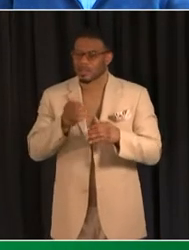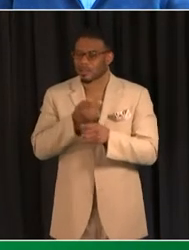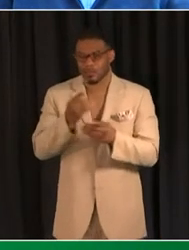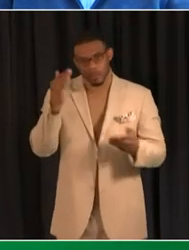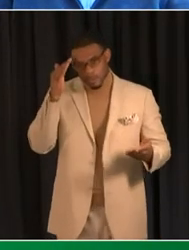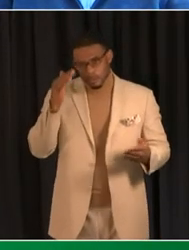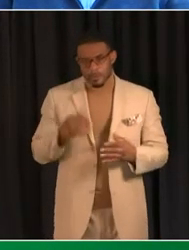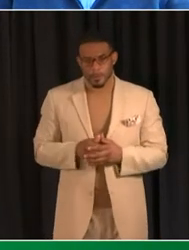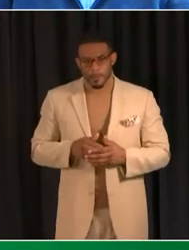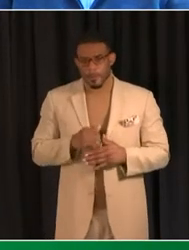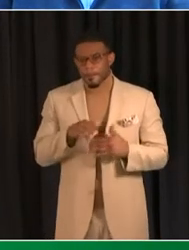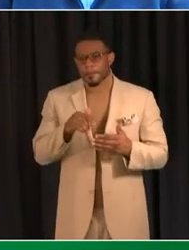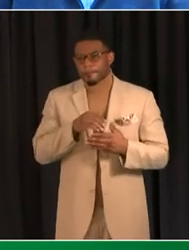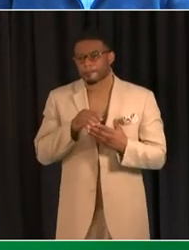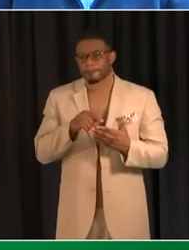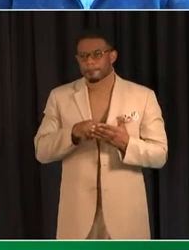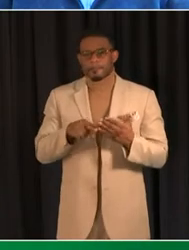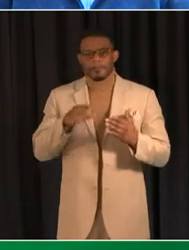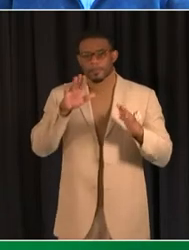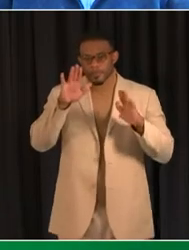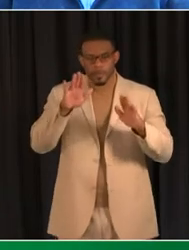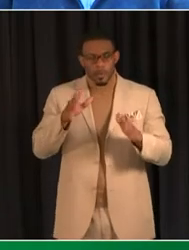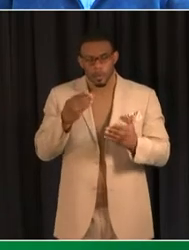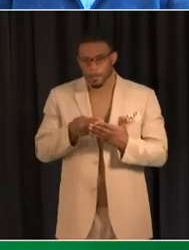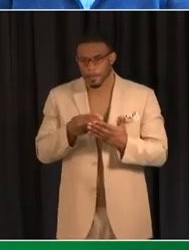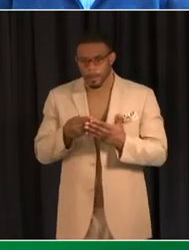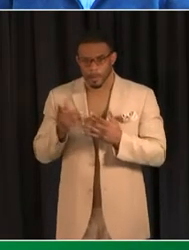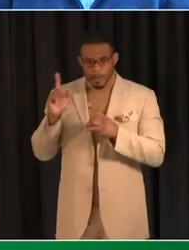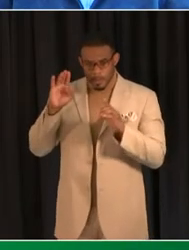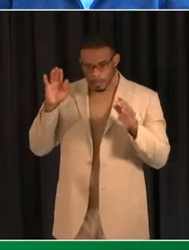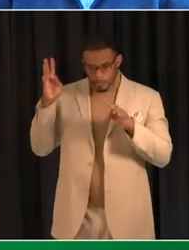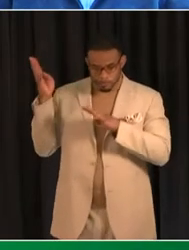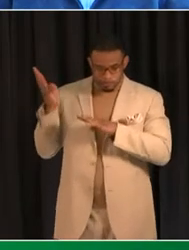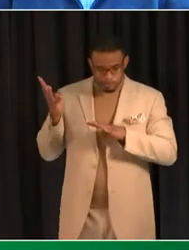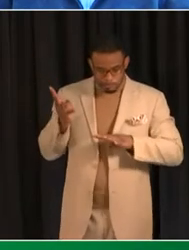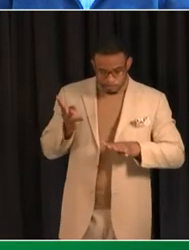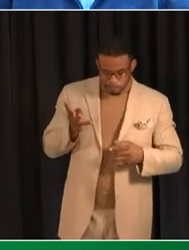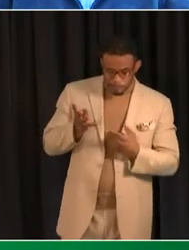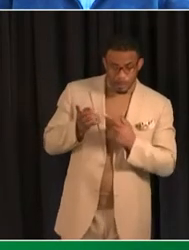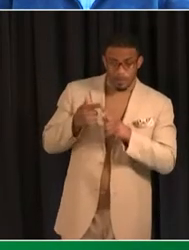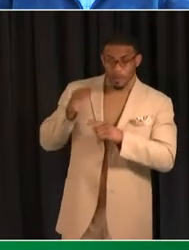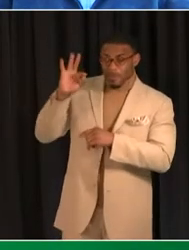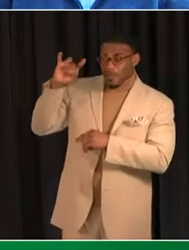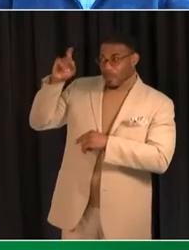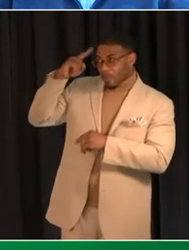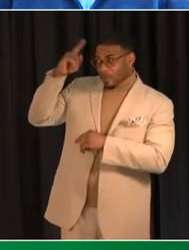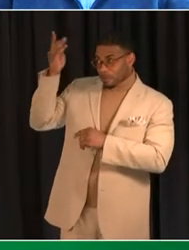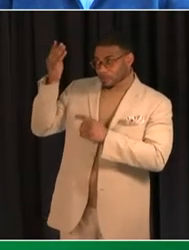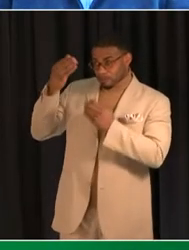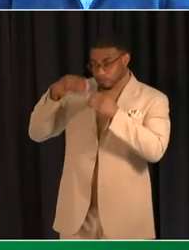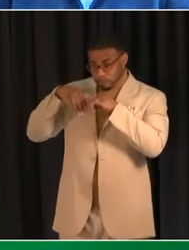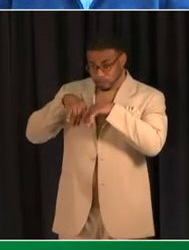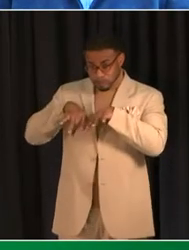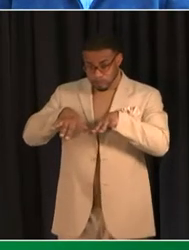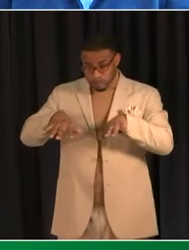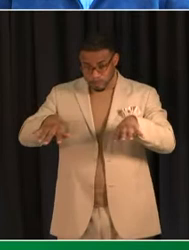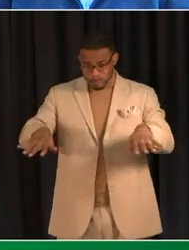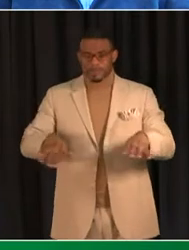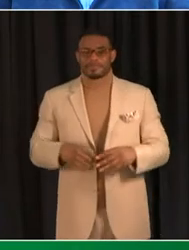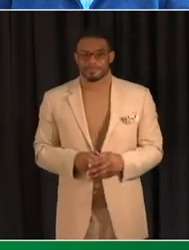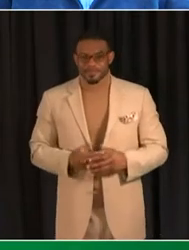then everyone knows all of the wonderful funding that has come down the pike from the federal government,